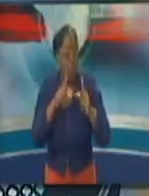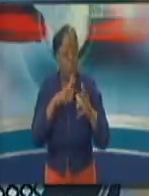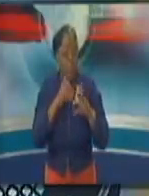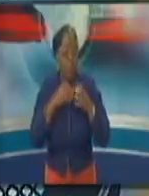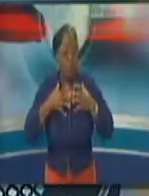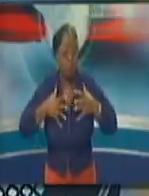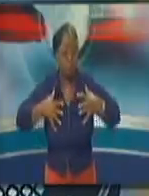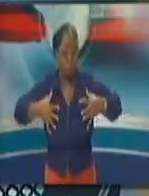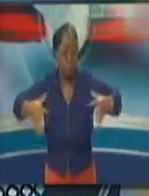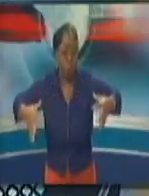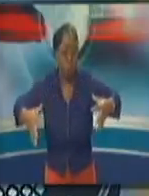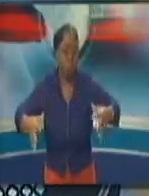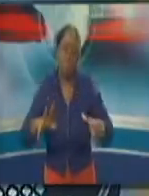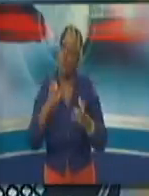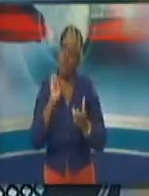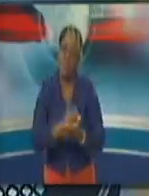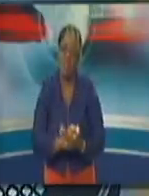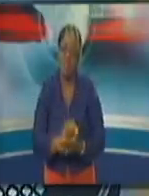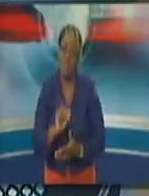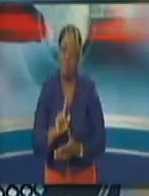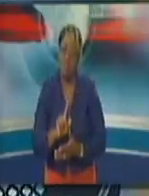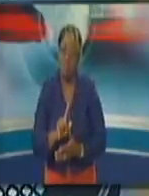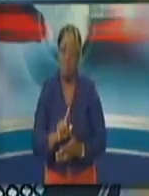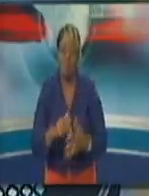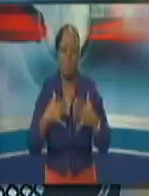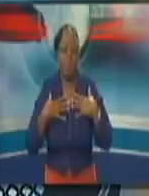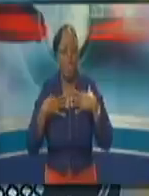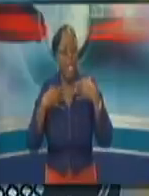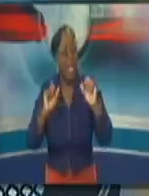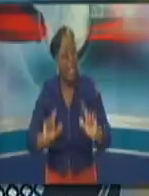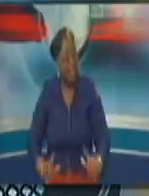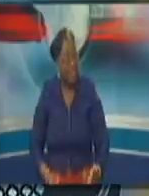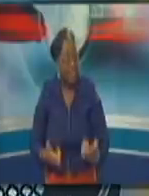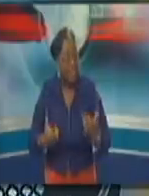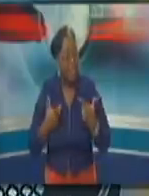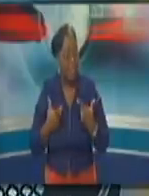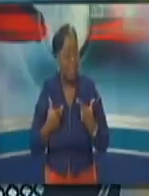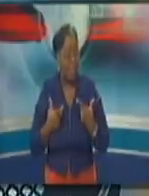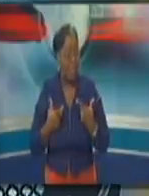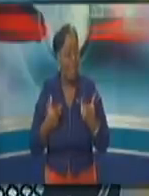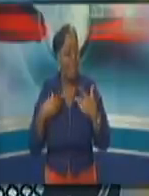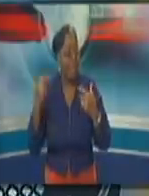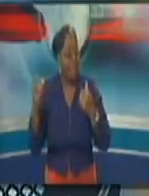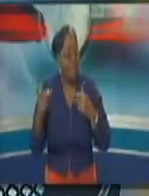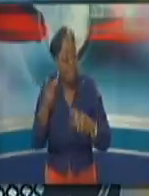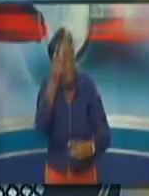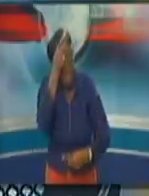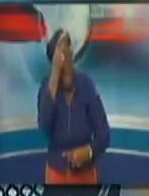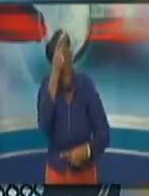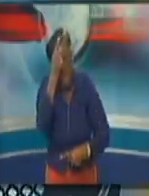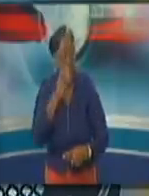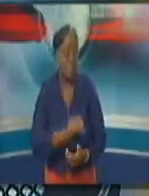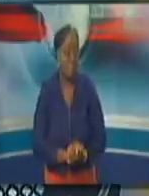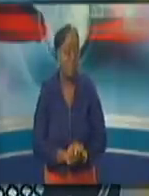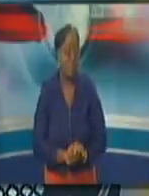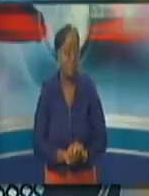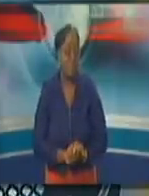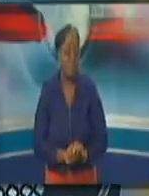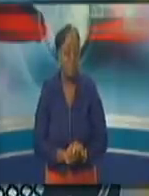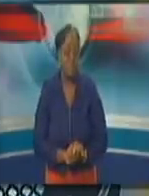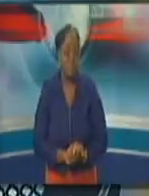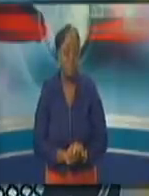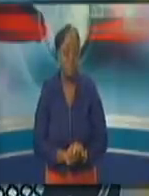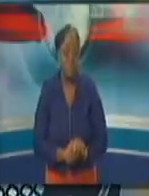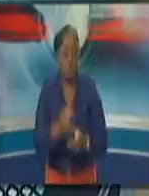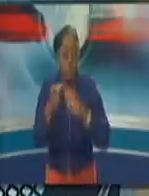has spoken about healthy lifestyles in the context of chronic diseases. And in order to manage our risk for chronic